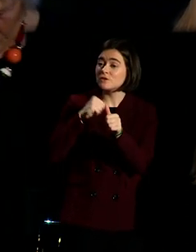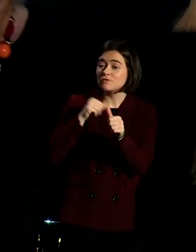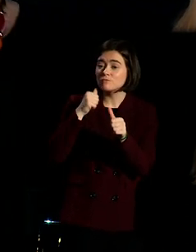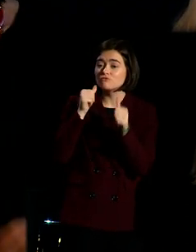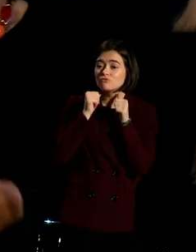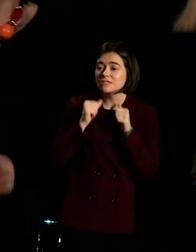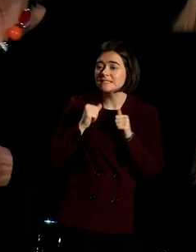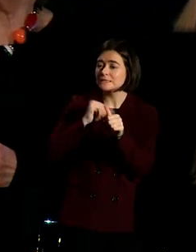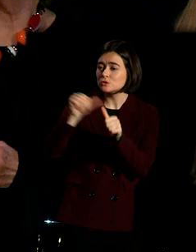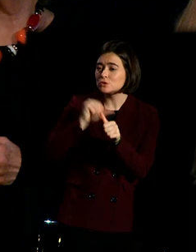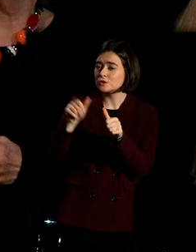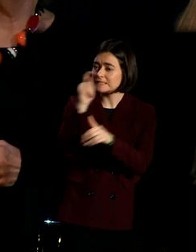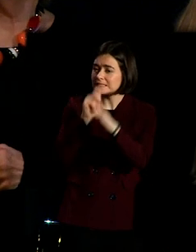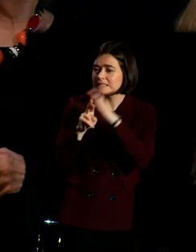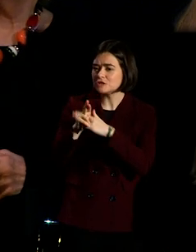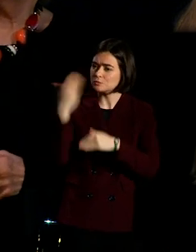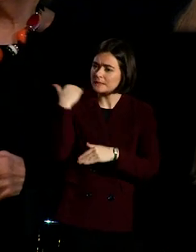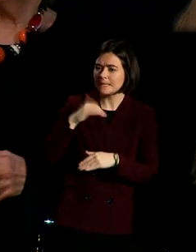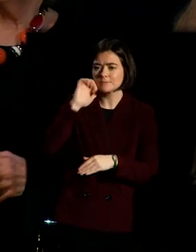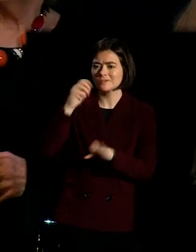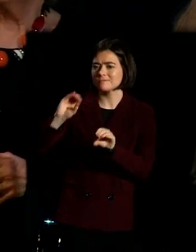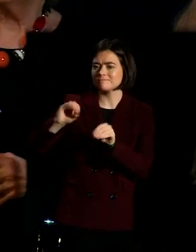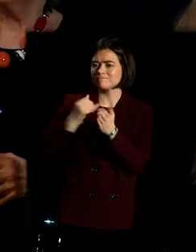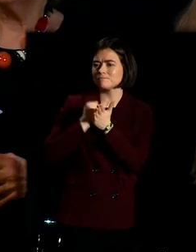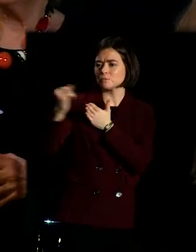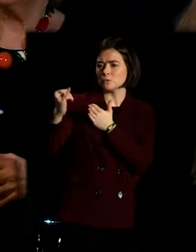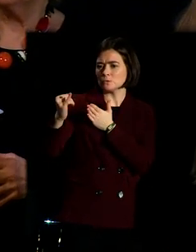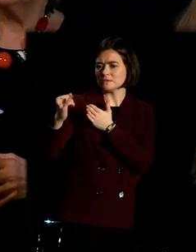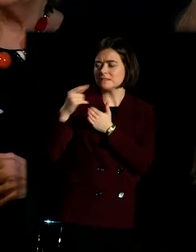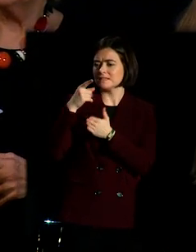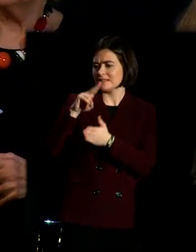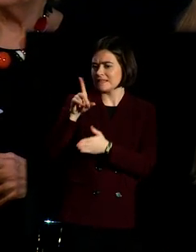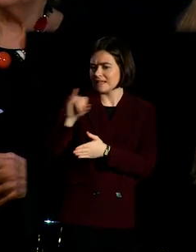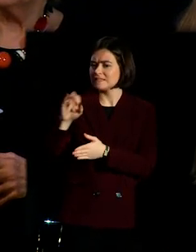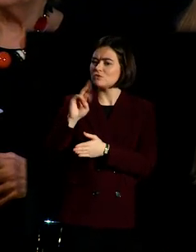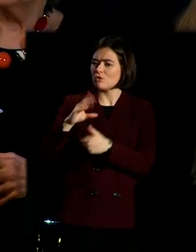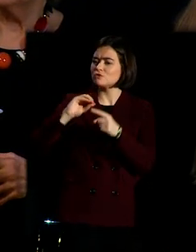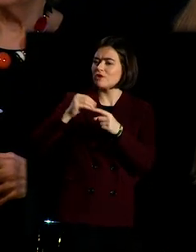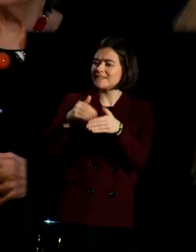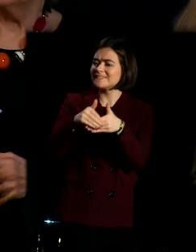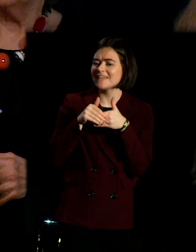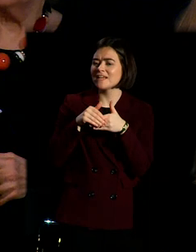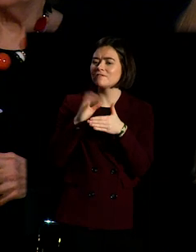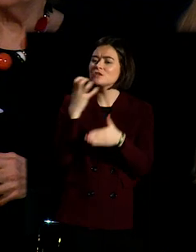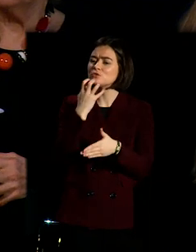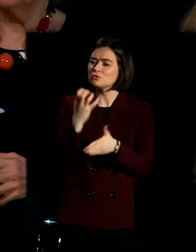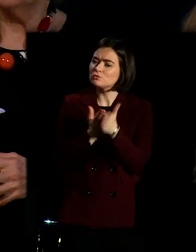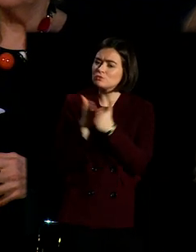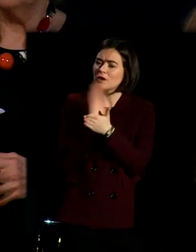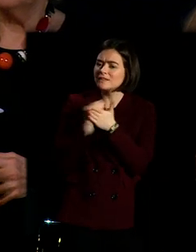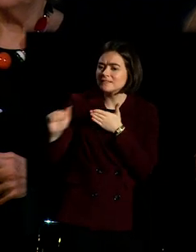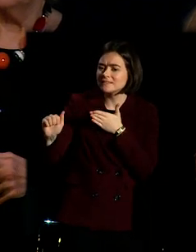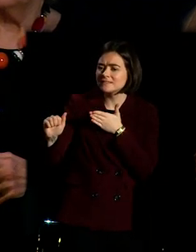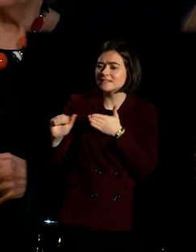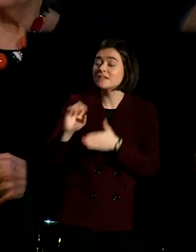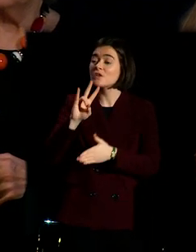were put to death for opposing the Nazis or for helping to save Jews during the Holocaust. We recall the Quakers who